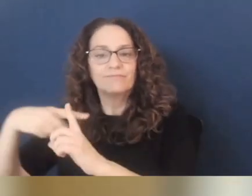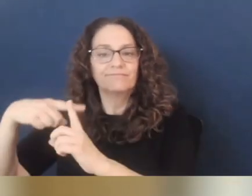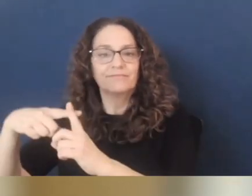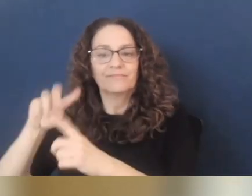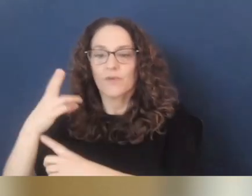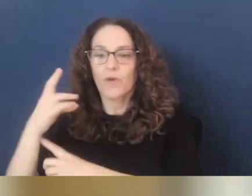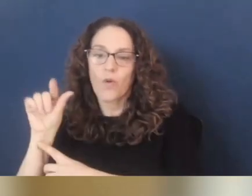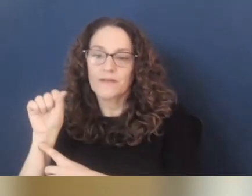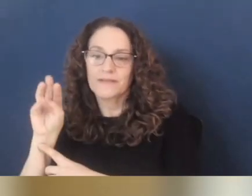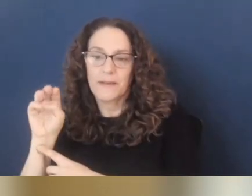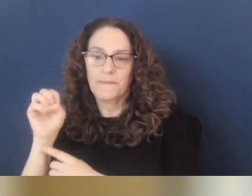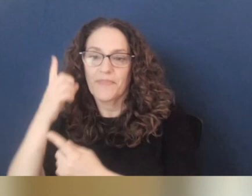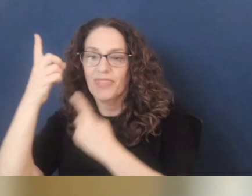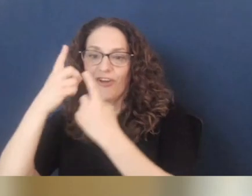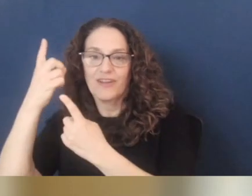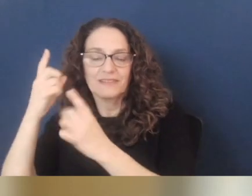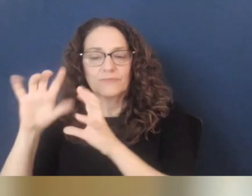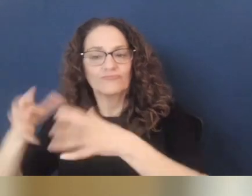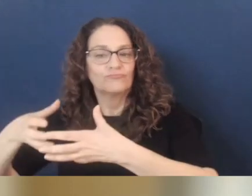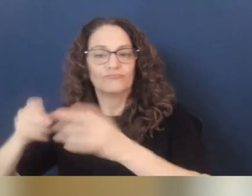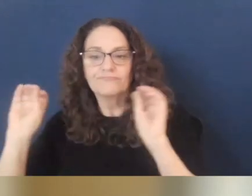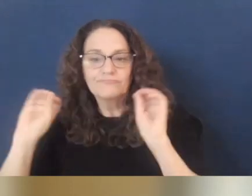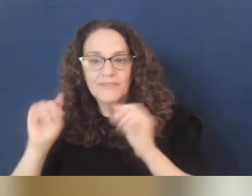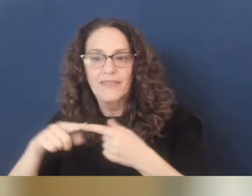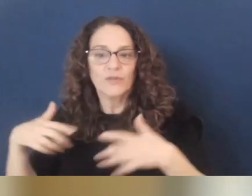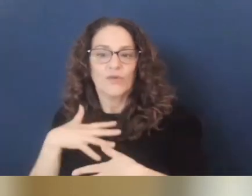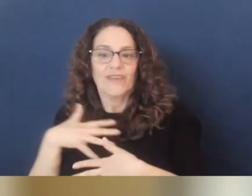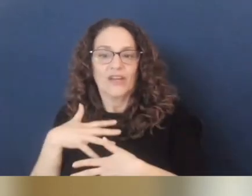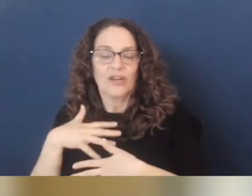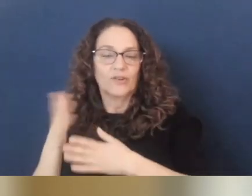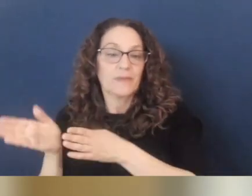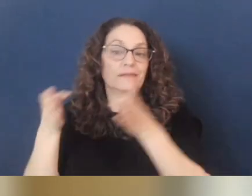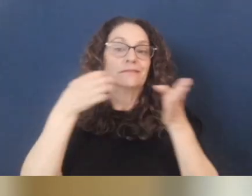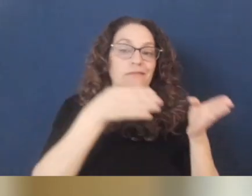But those unwholesome ones really can get us into trouble.